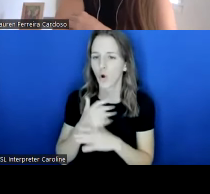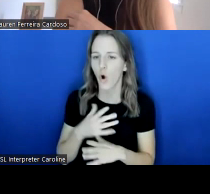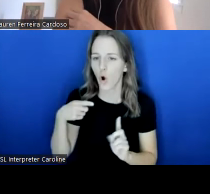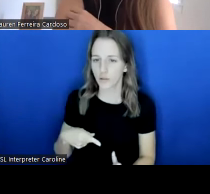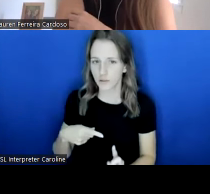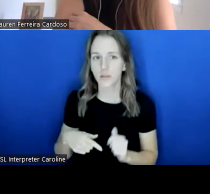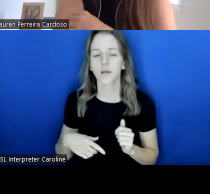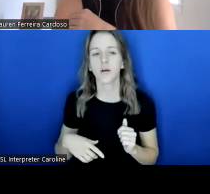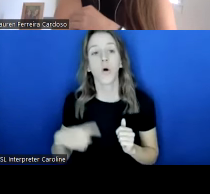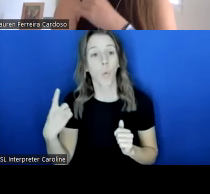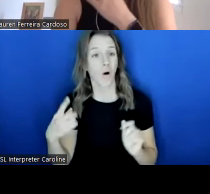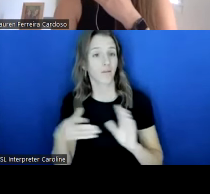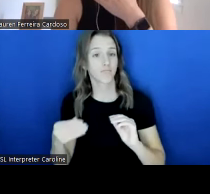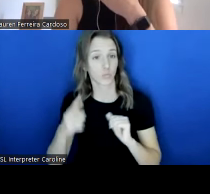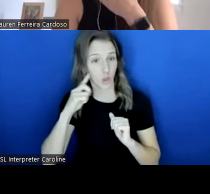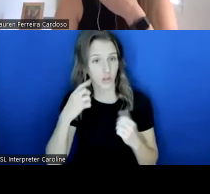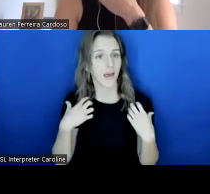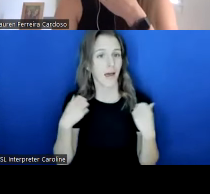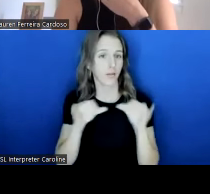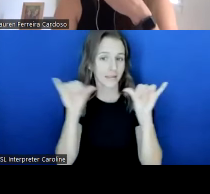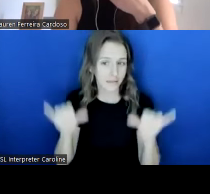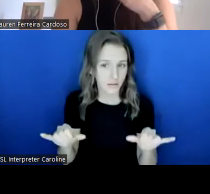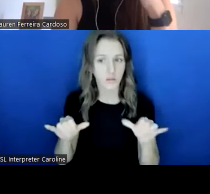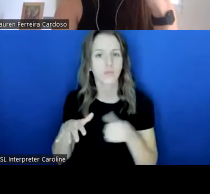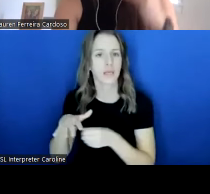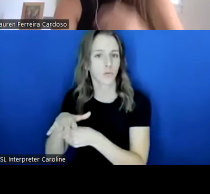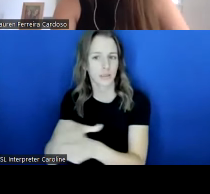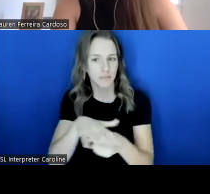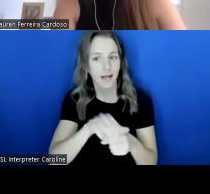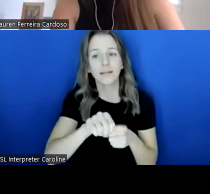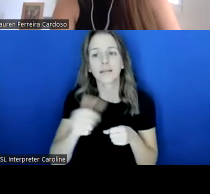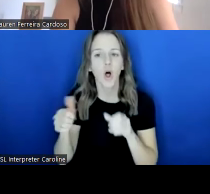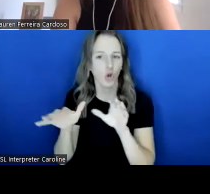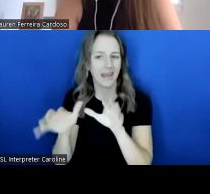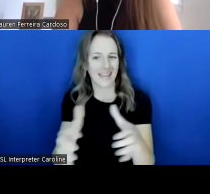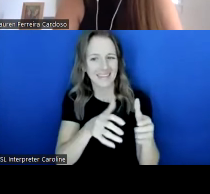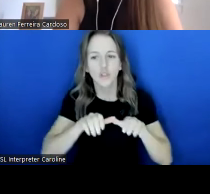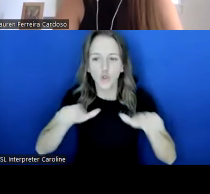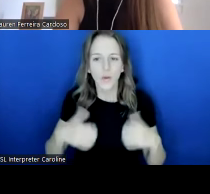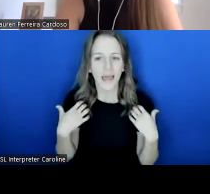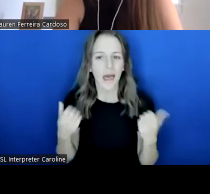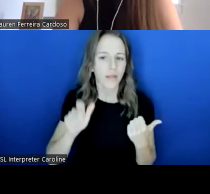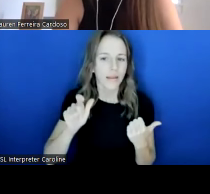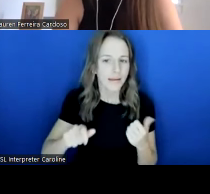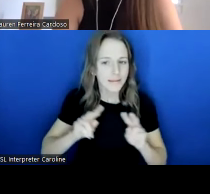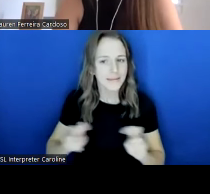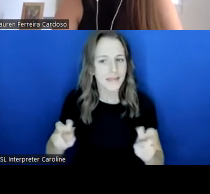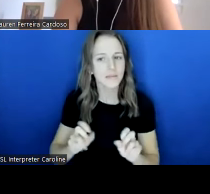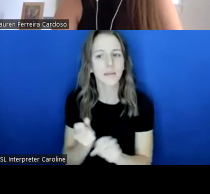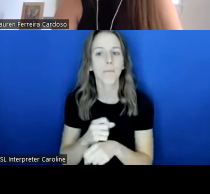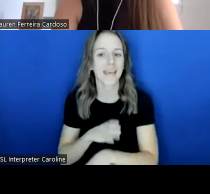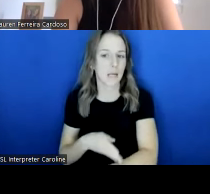that health systems, municipalities, and other entities conducting health needs assessments and making improvement plans across the